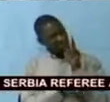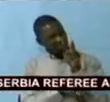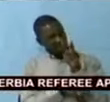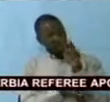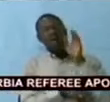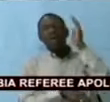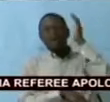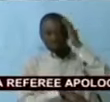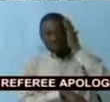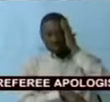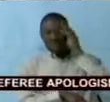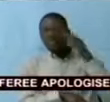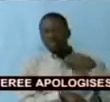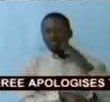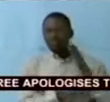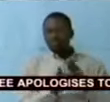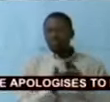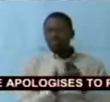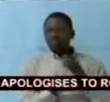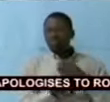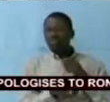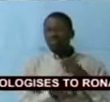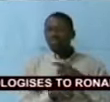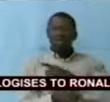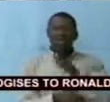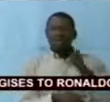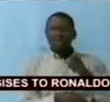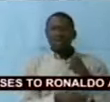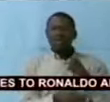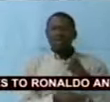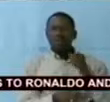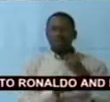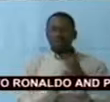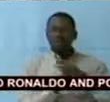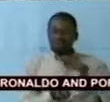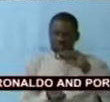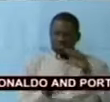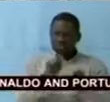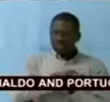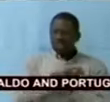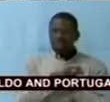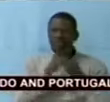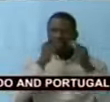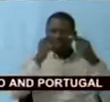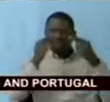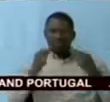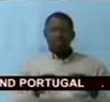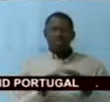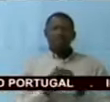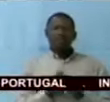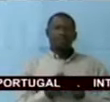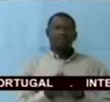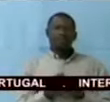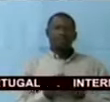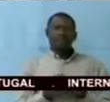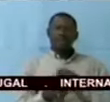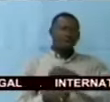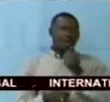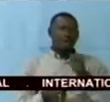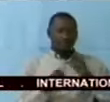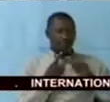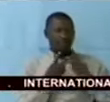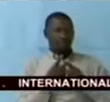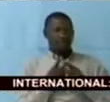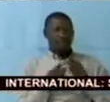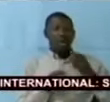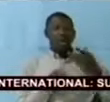jube ibalon na anyada leto. And the way and manner he came in and delivered his judgment and out of the court. Aning anata